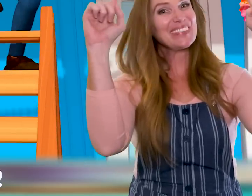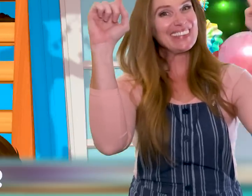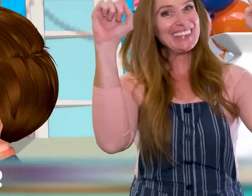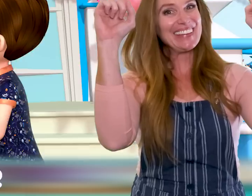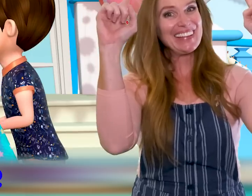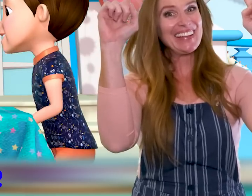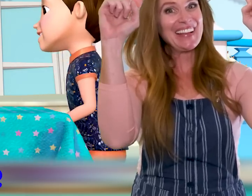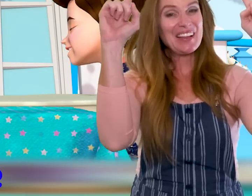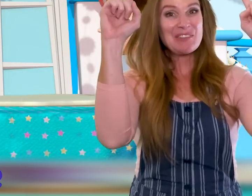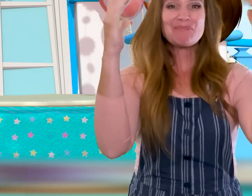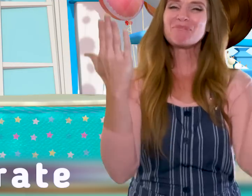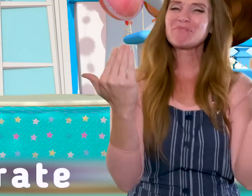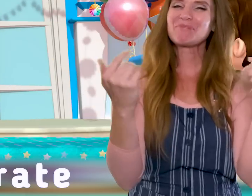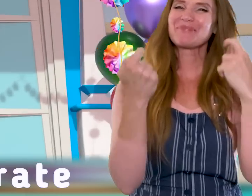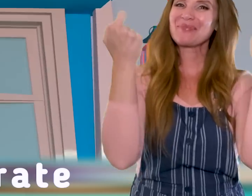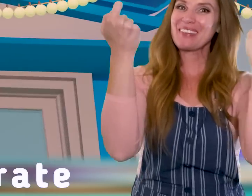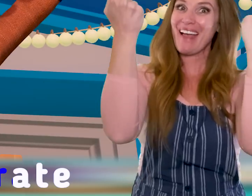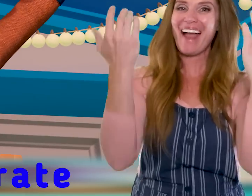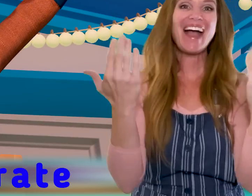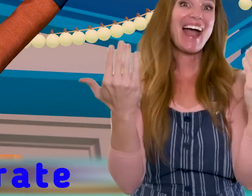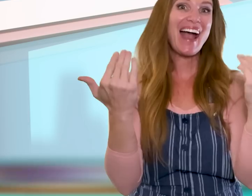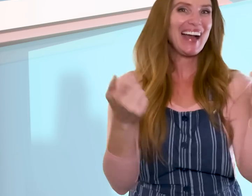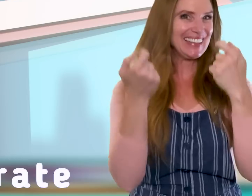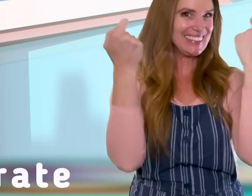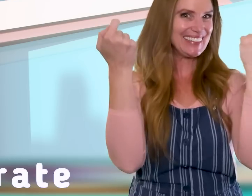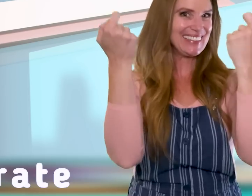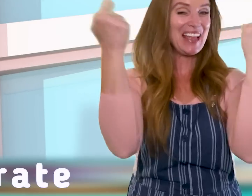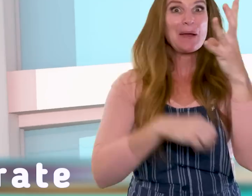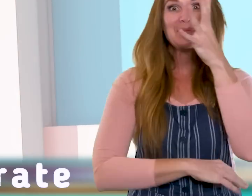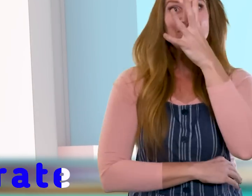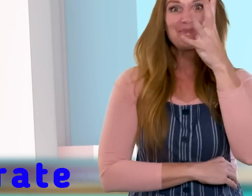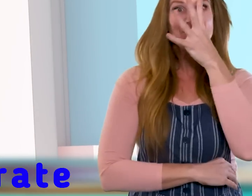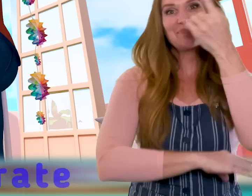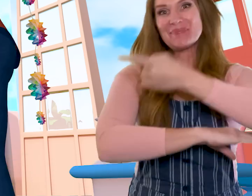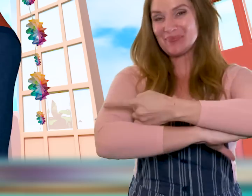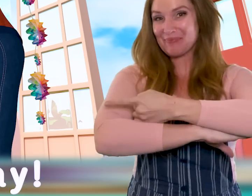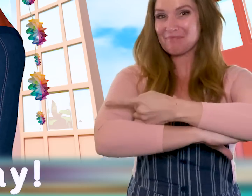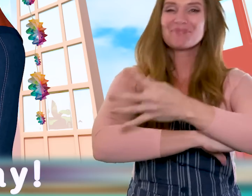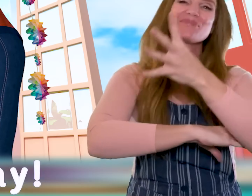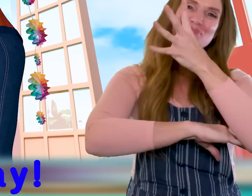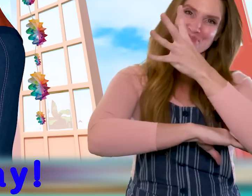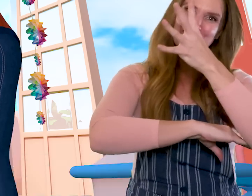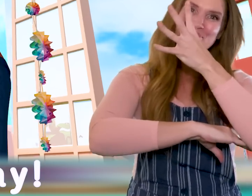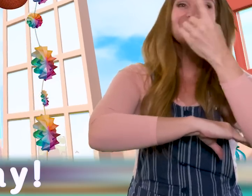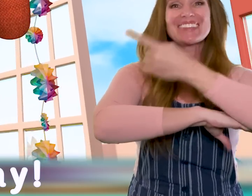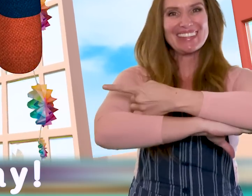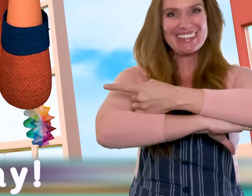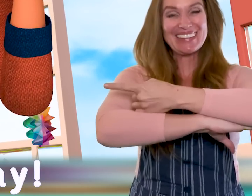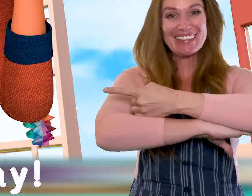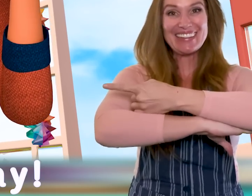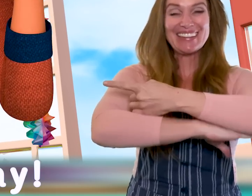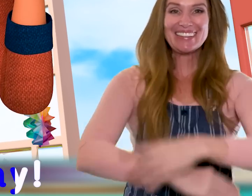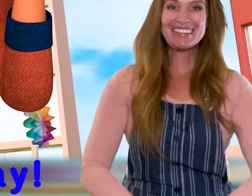finally here let's all Cate let's all celebrate it's Mother's Day it's